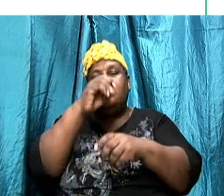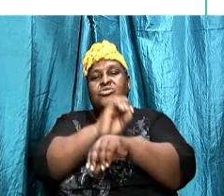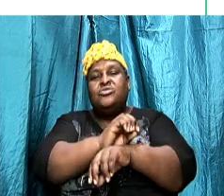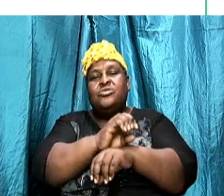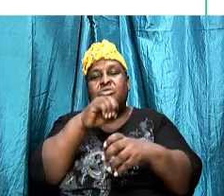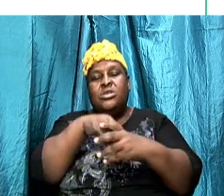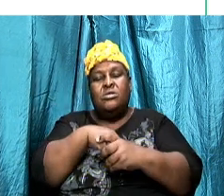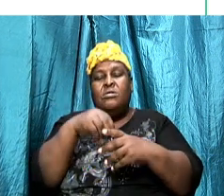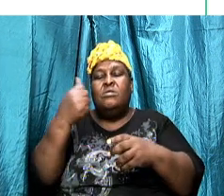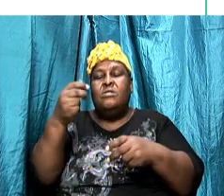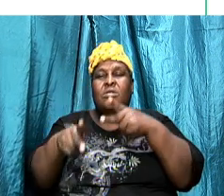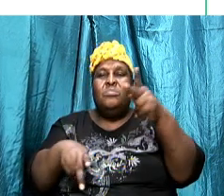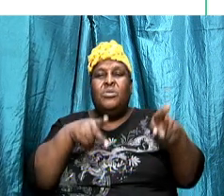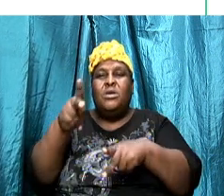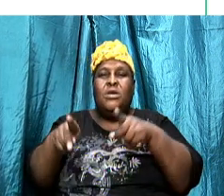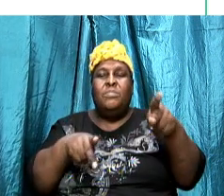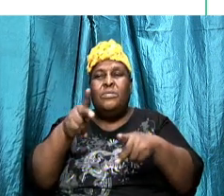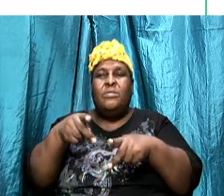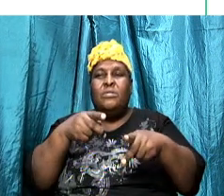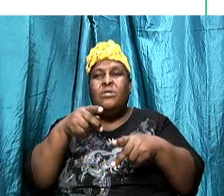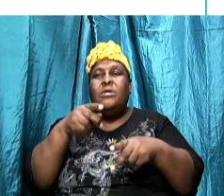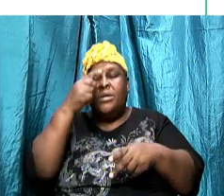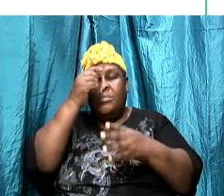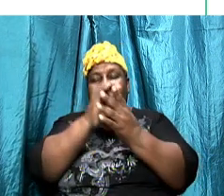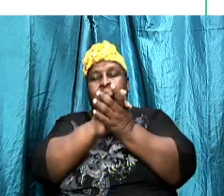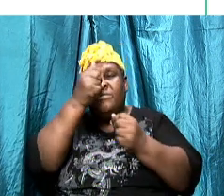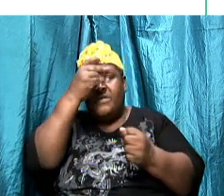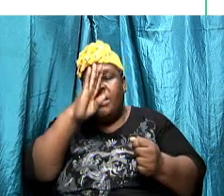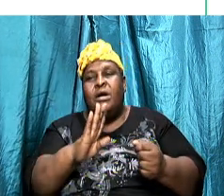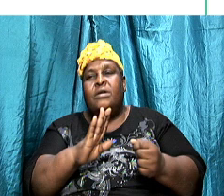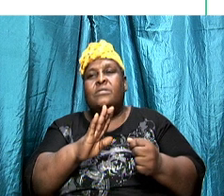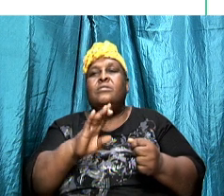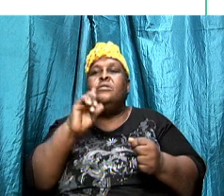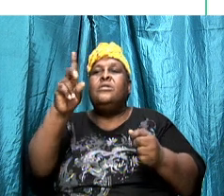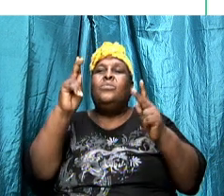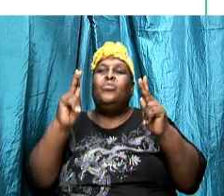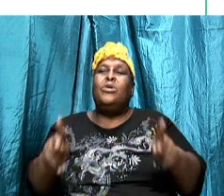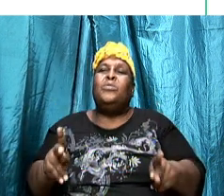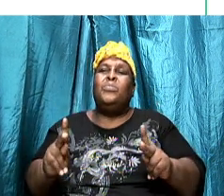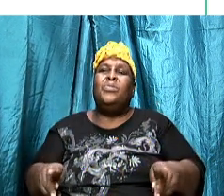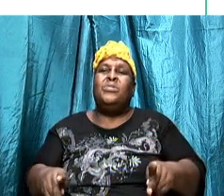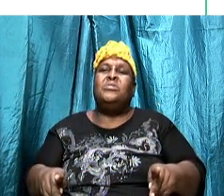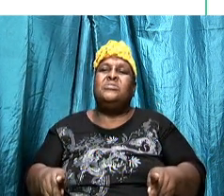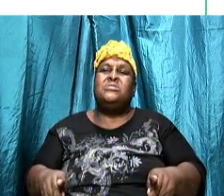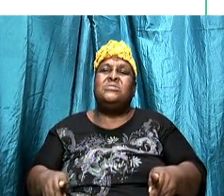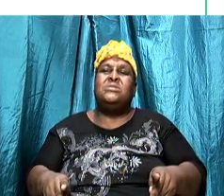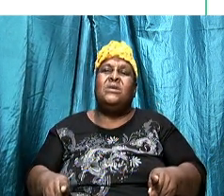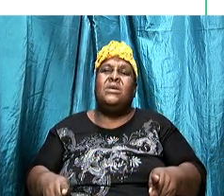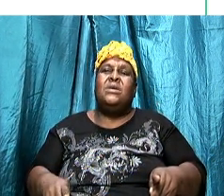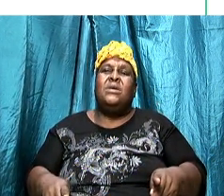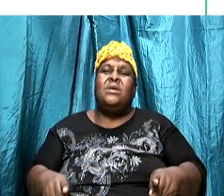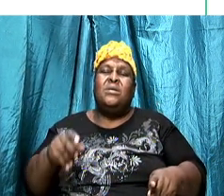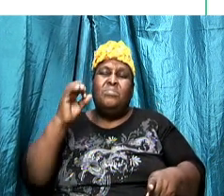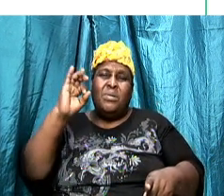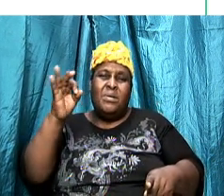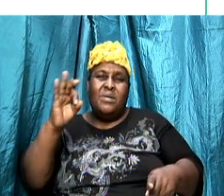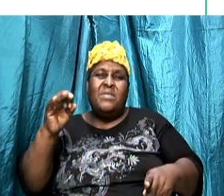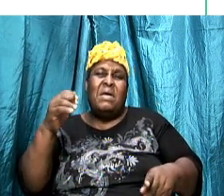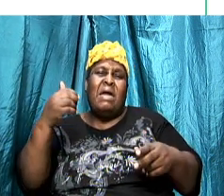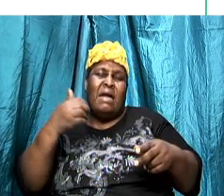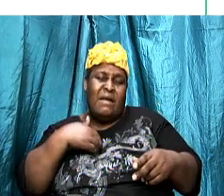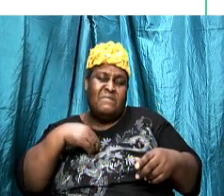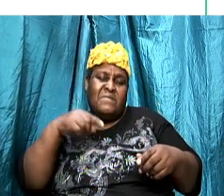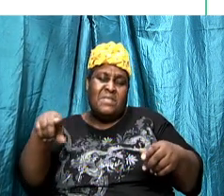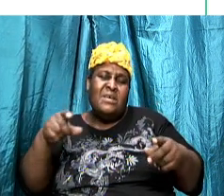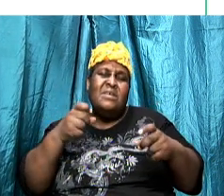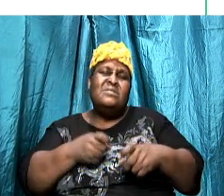people. You know, to believe God. You know, one person, it is believed that Pastor Doe, I have this gift, and